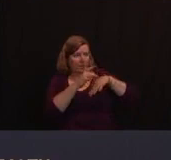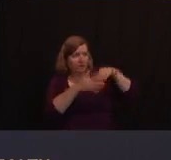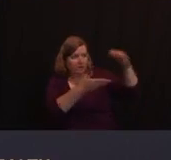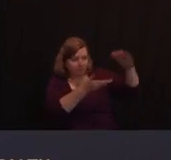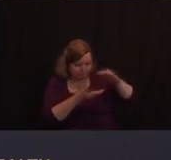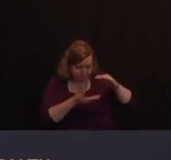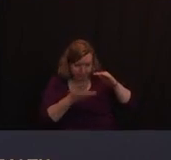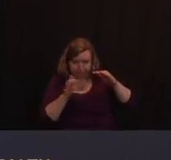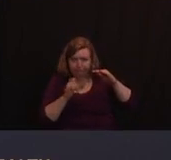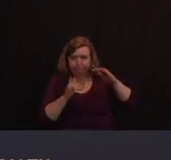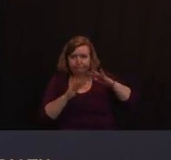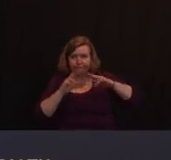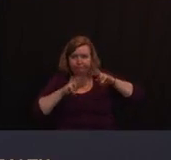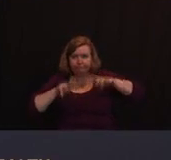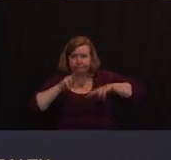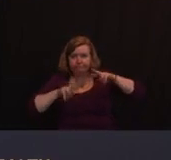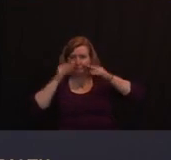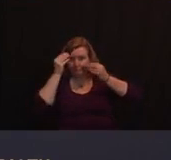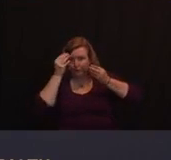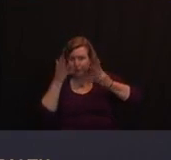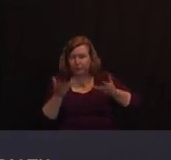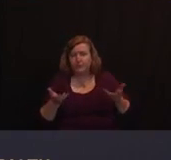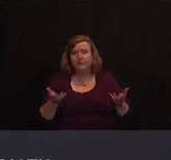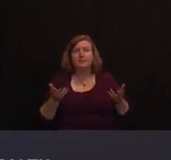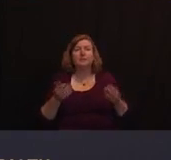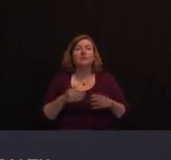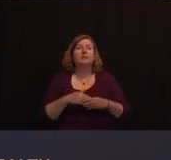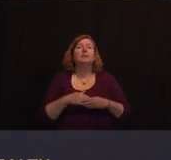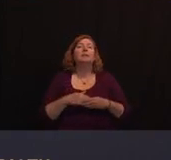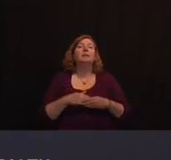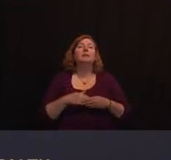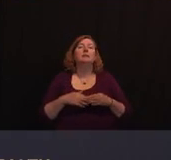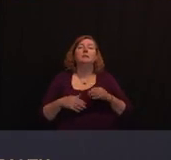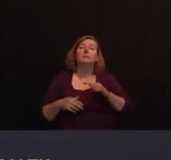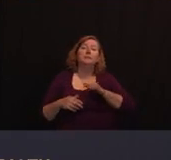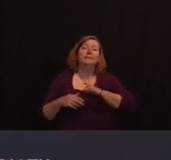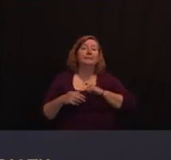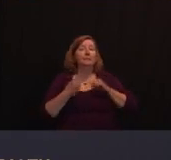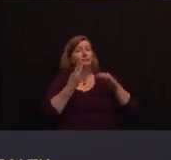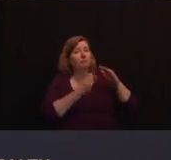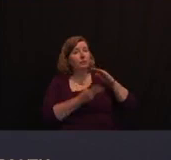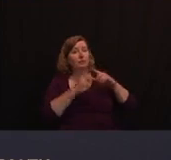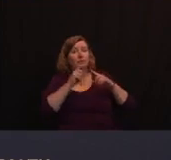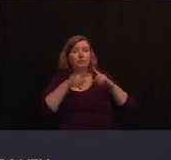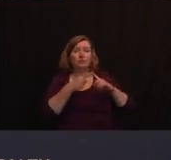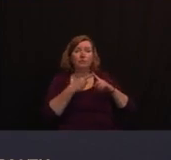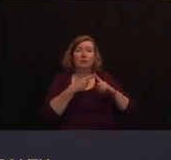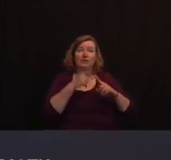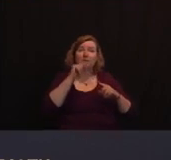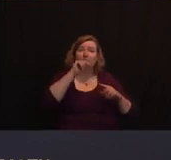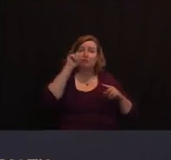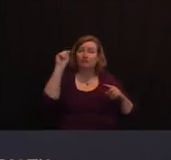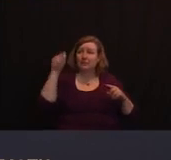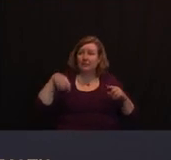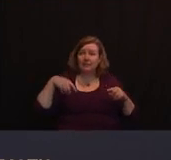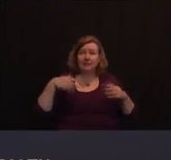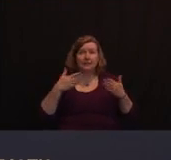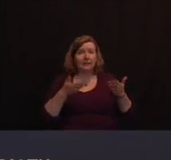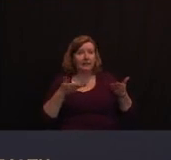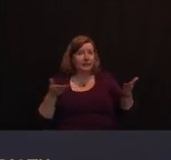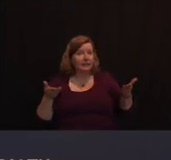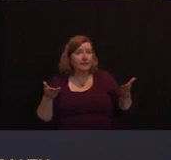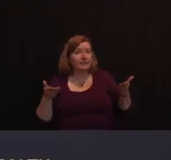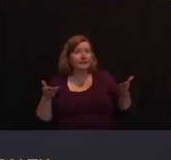other populations other than homeless. I don't have insight in the particulars of the Trenton situation, so I'll come back to Alex on that